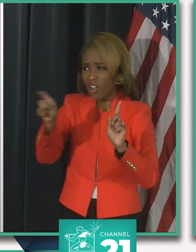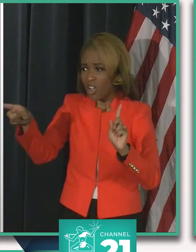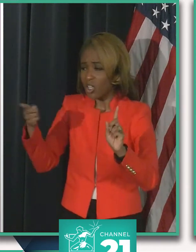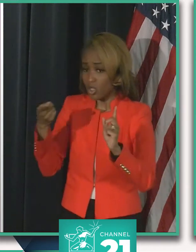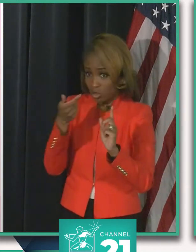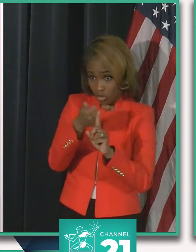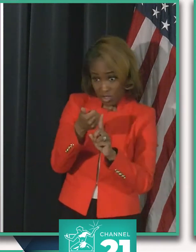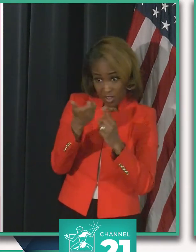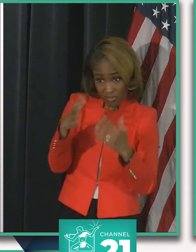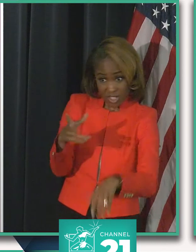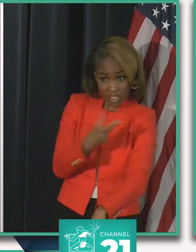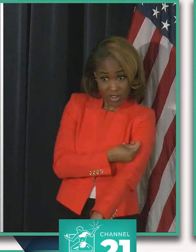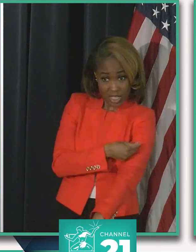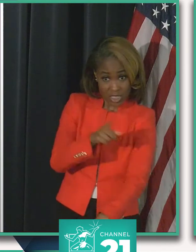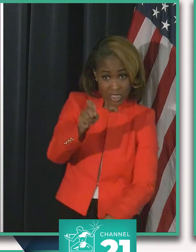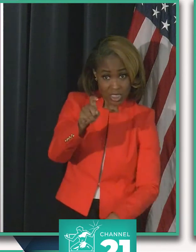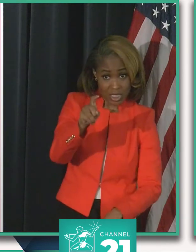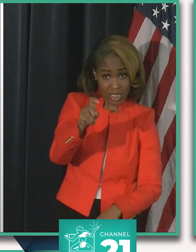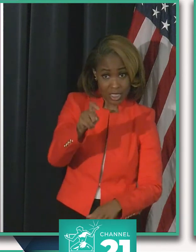vaccinated yet?